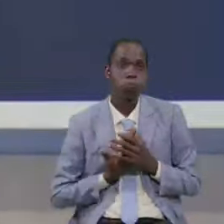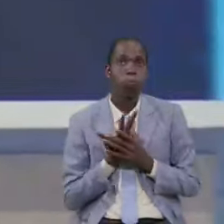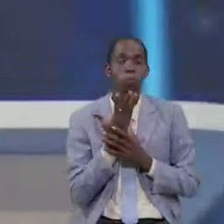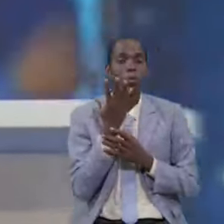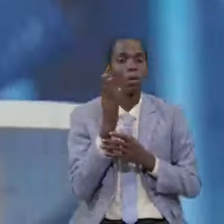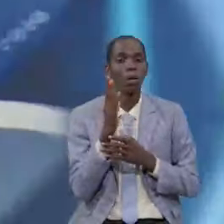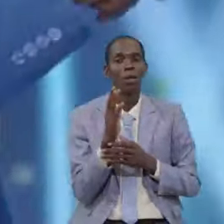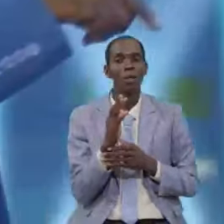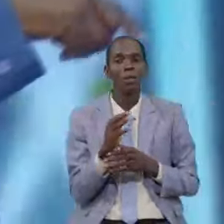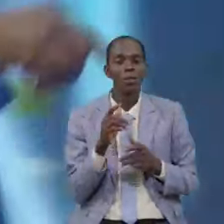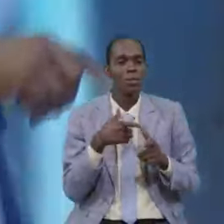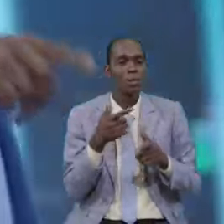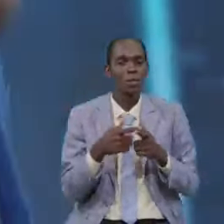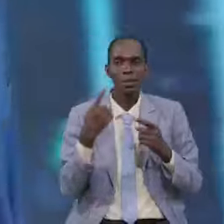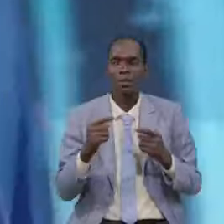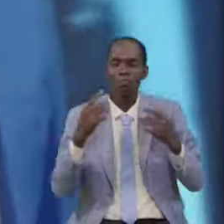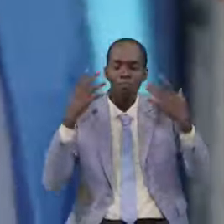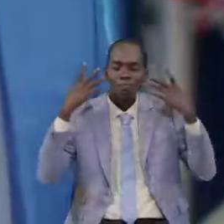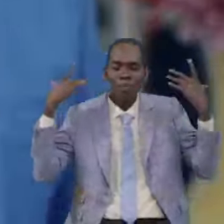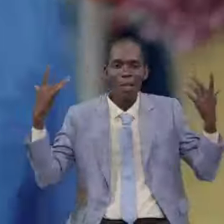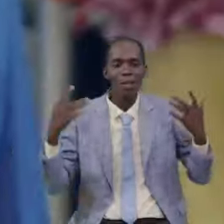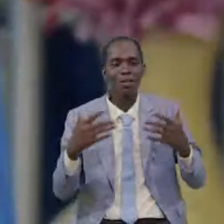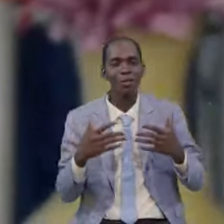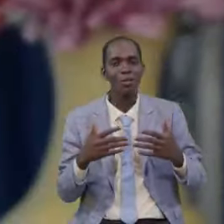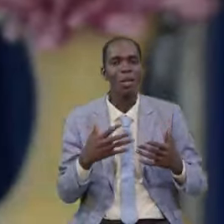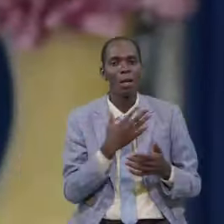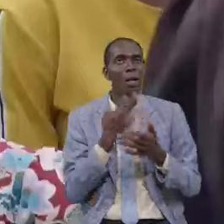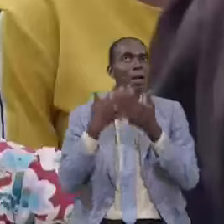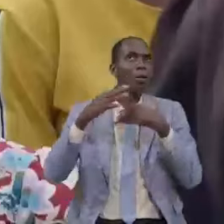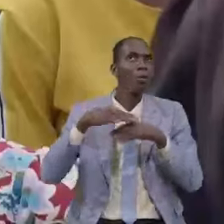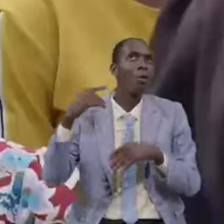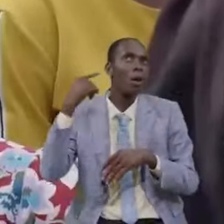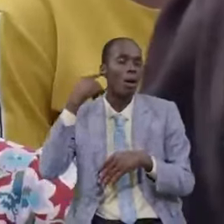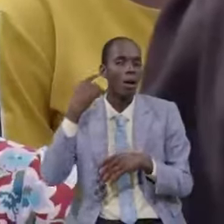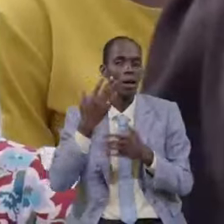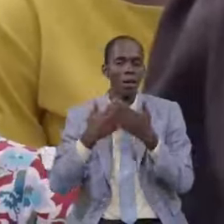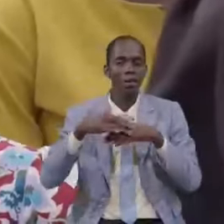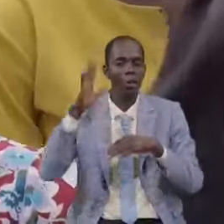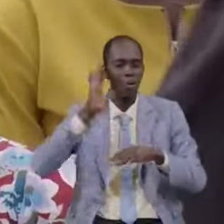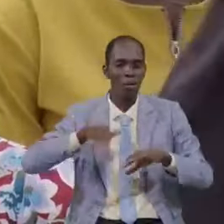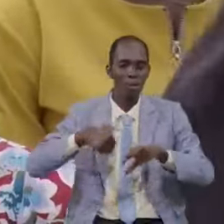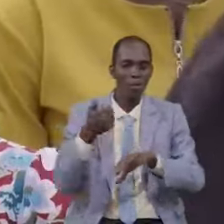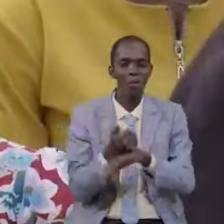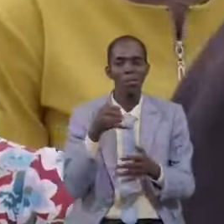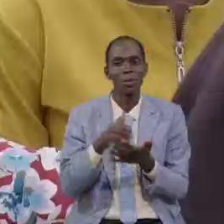and then heaven will hear, heaven will affirm it and confirm it in your life in Jesus' name.